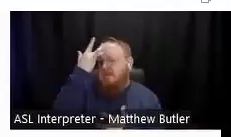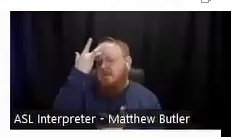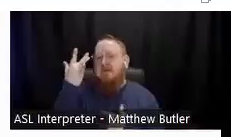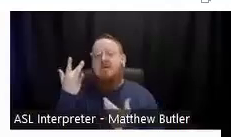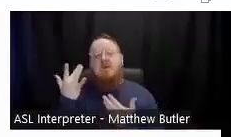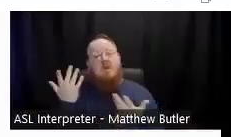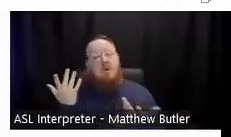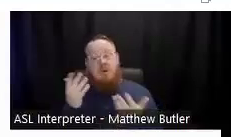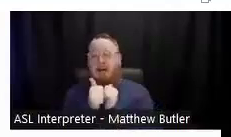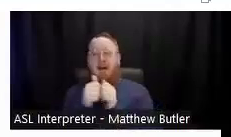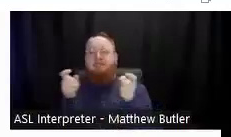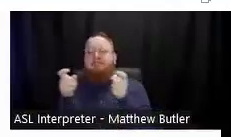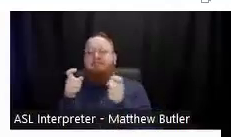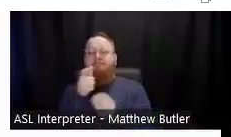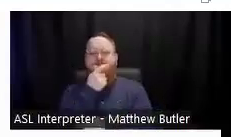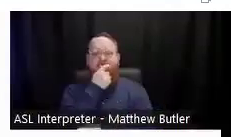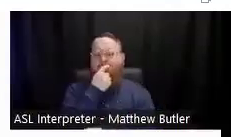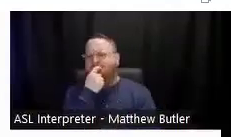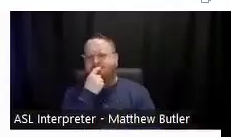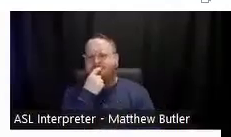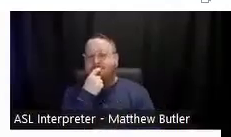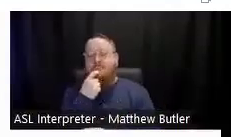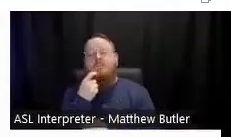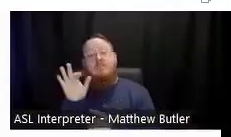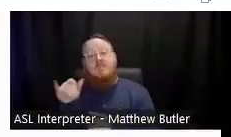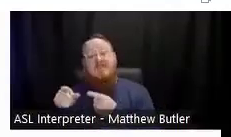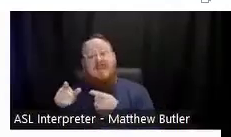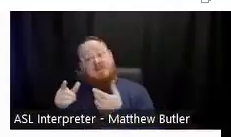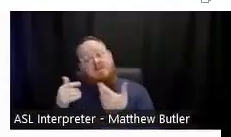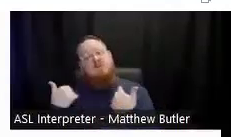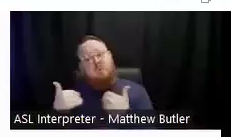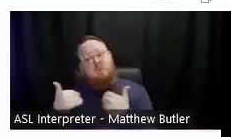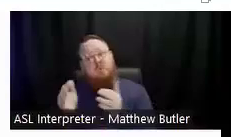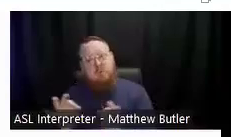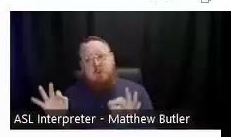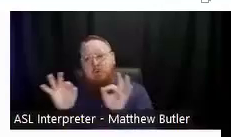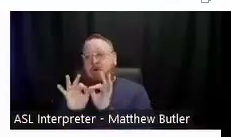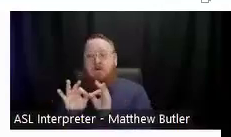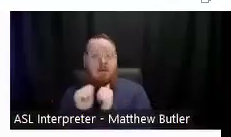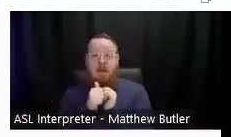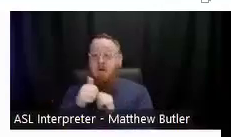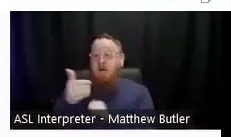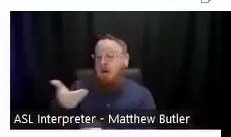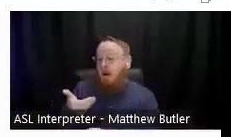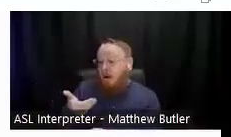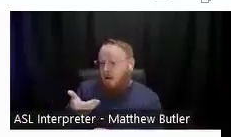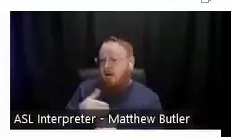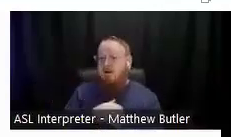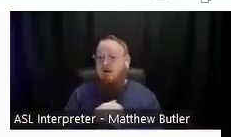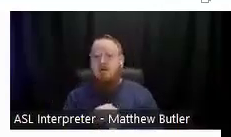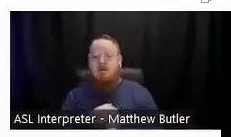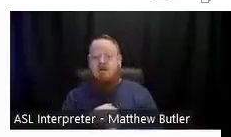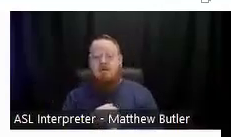is its own set of things, not just this one. How do you hire people? How do you assist them